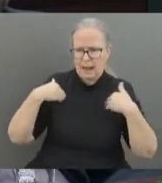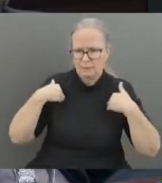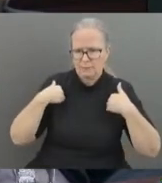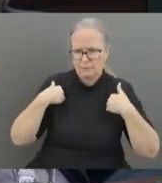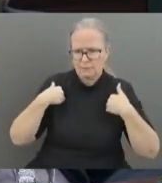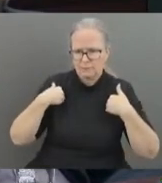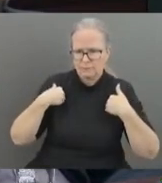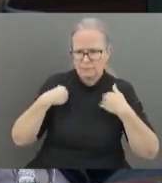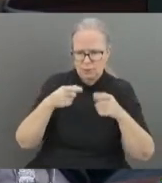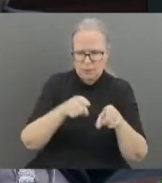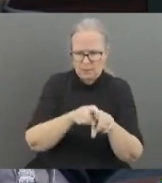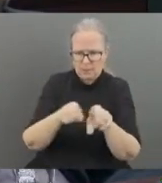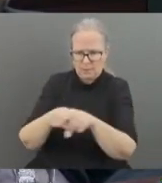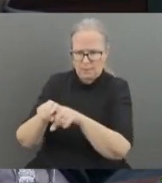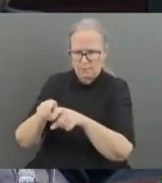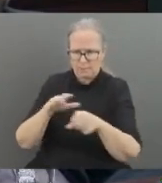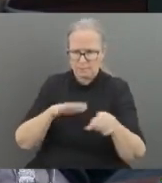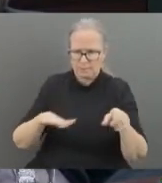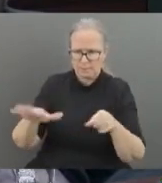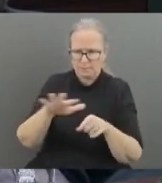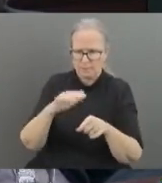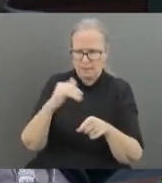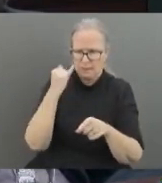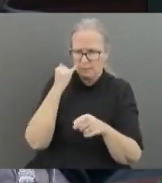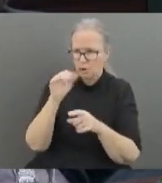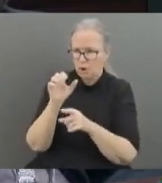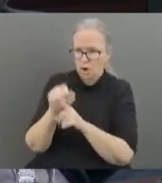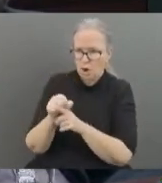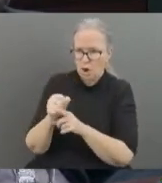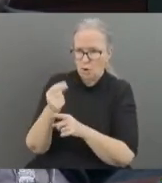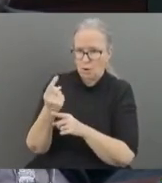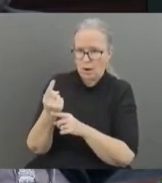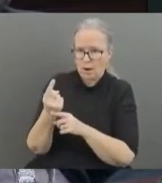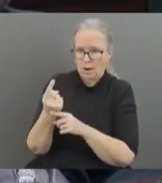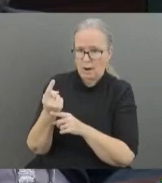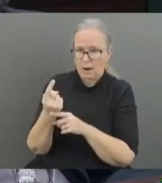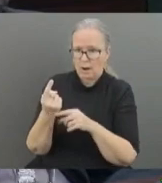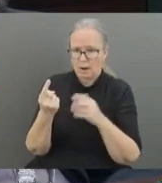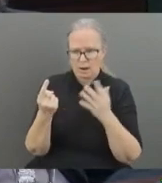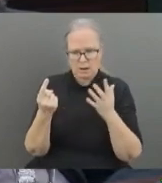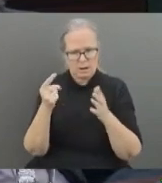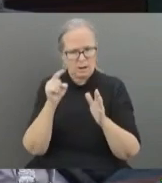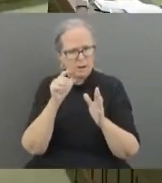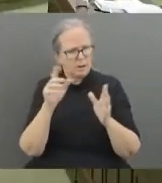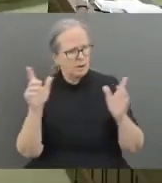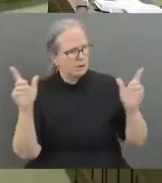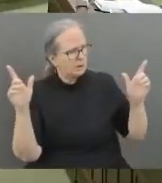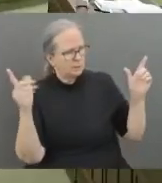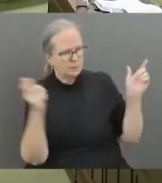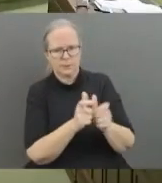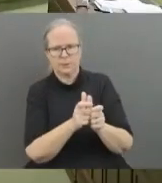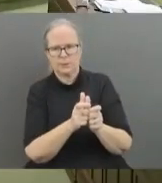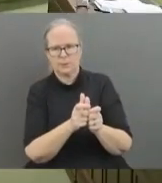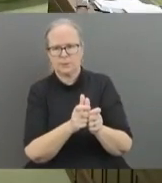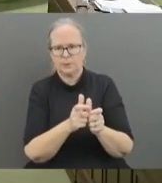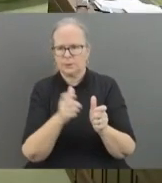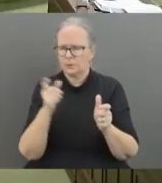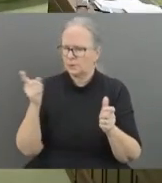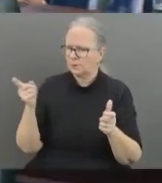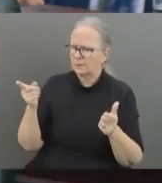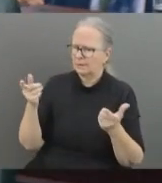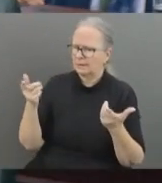population. How can the minister justify yet another decision putting species at risk further at risk? The Honourable Minister of Forestry and